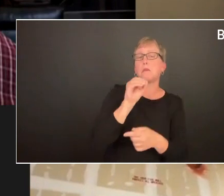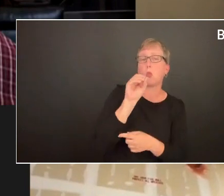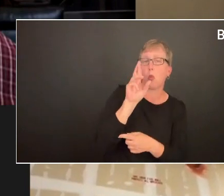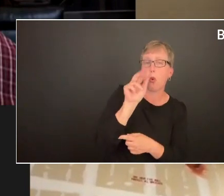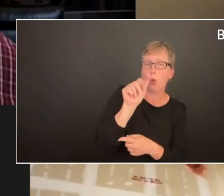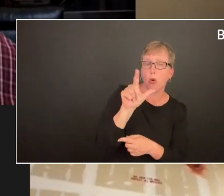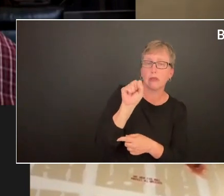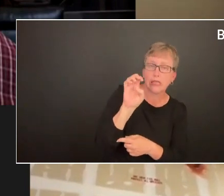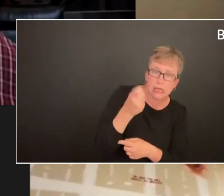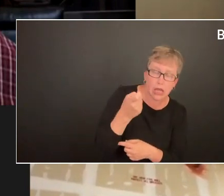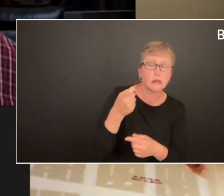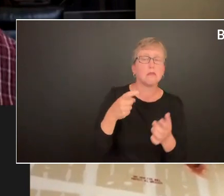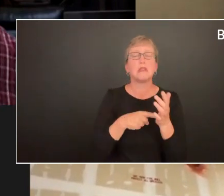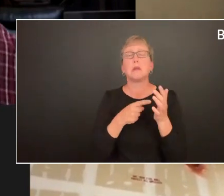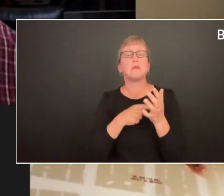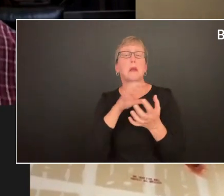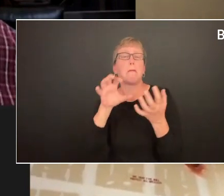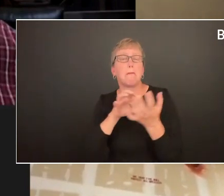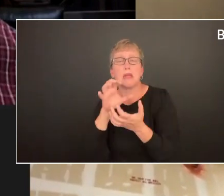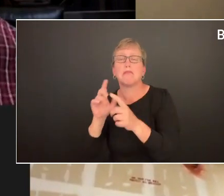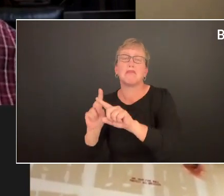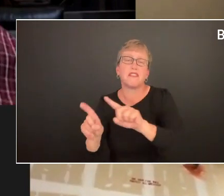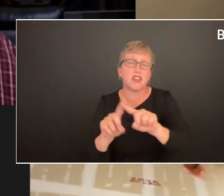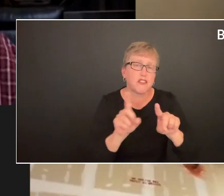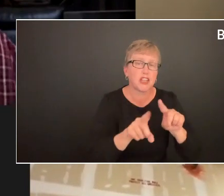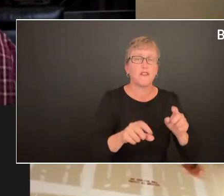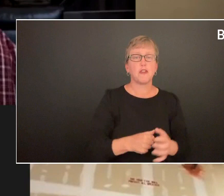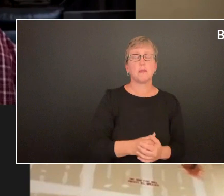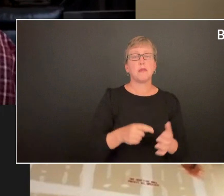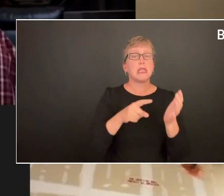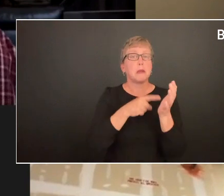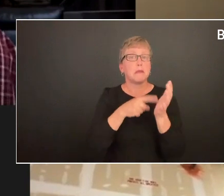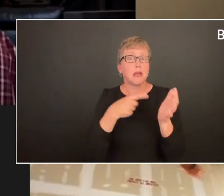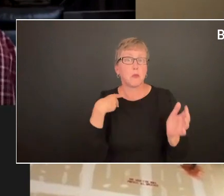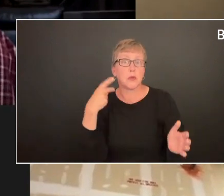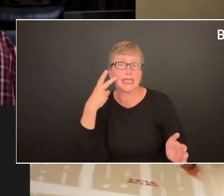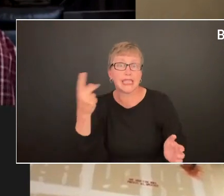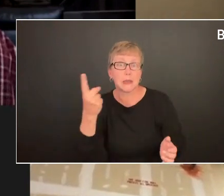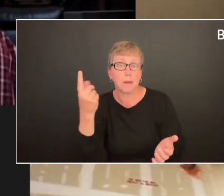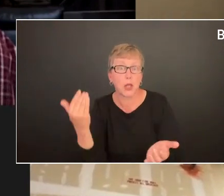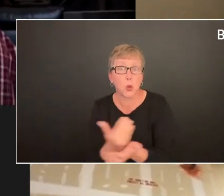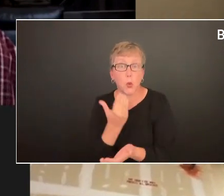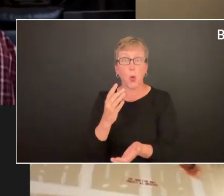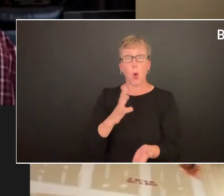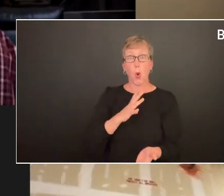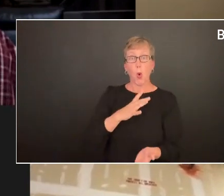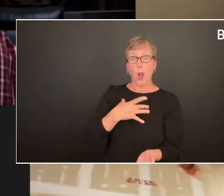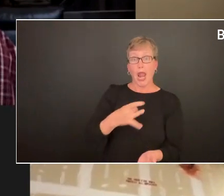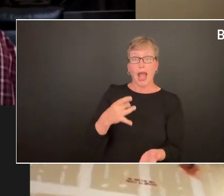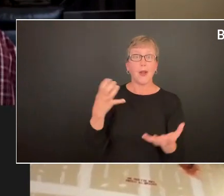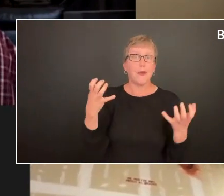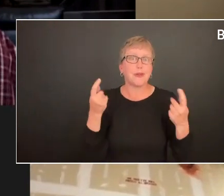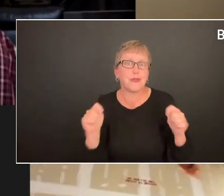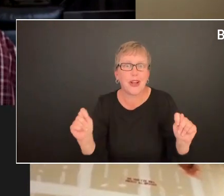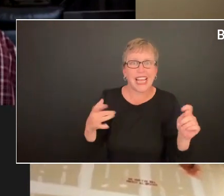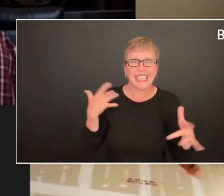communication aspect has been really important. And sometimes, we have sex, we have intercourse, and then